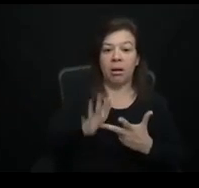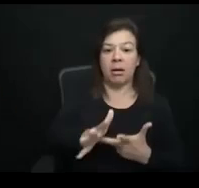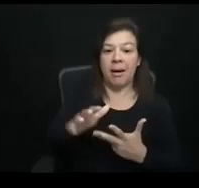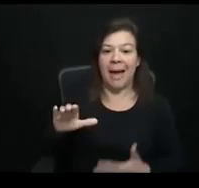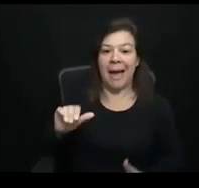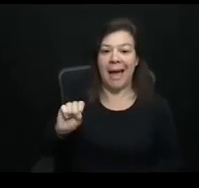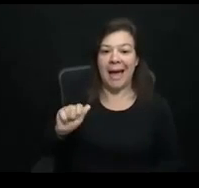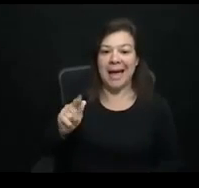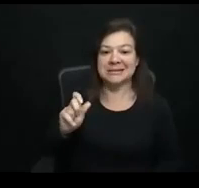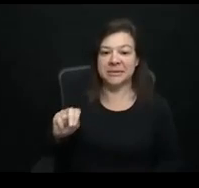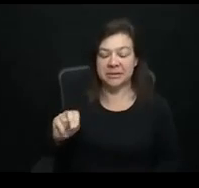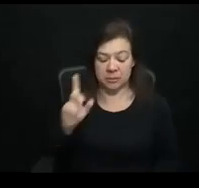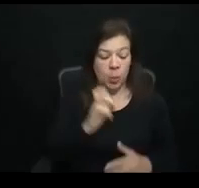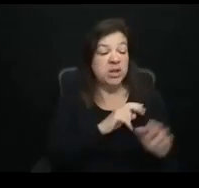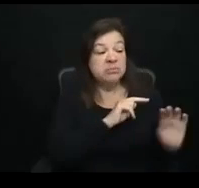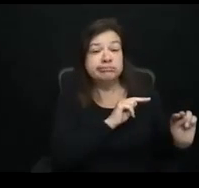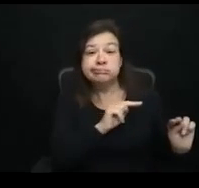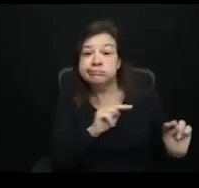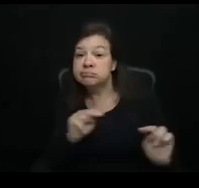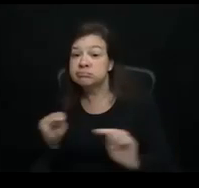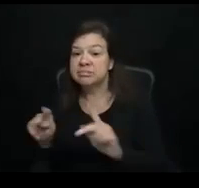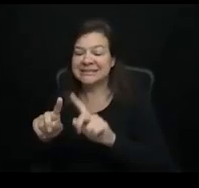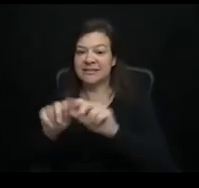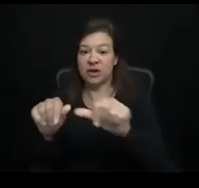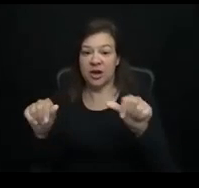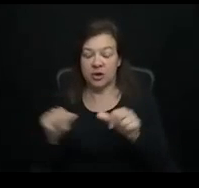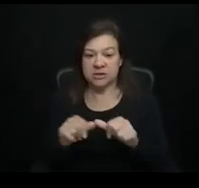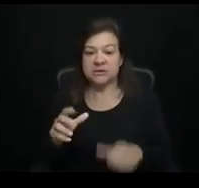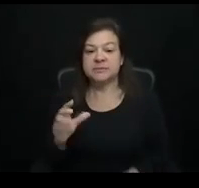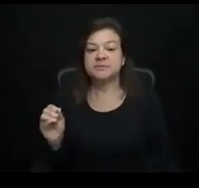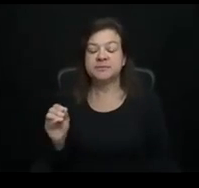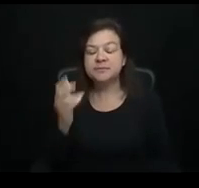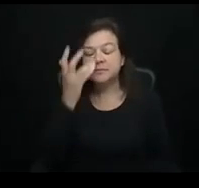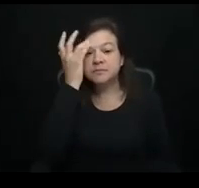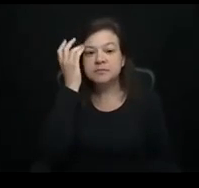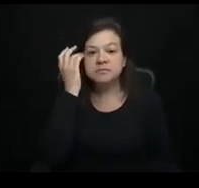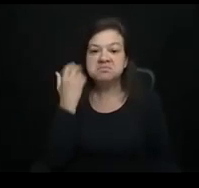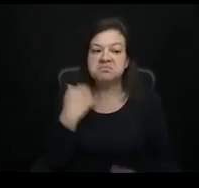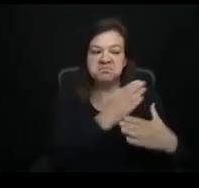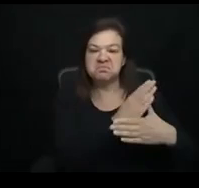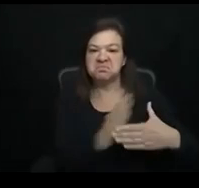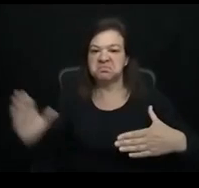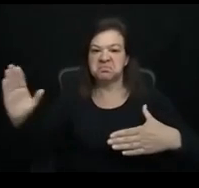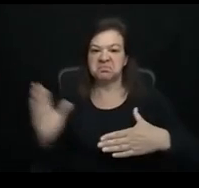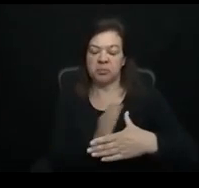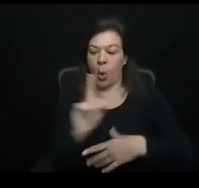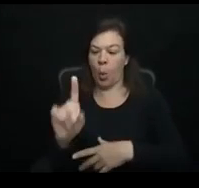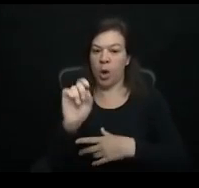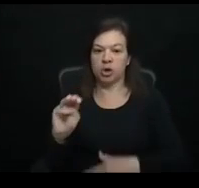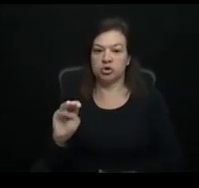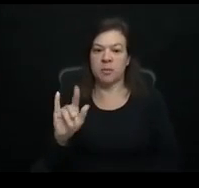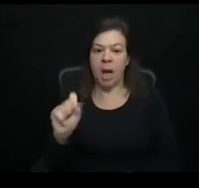various areas, and our areas within about a 100-mile radius.